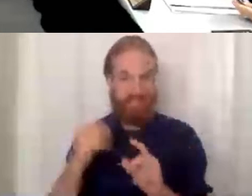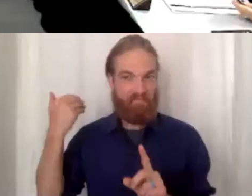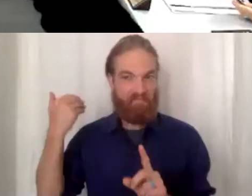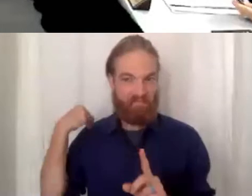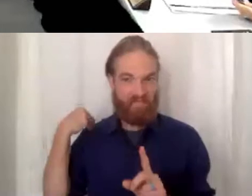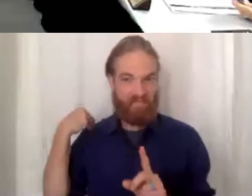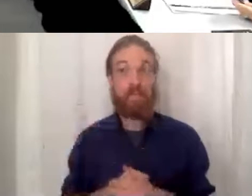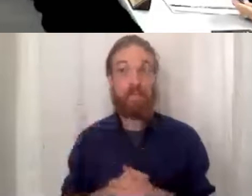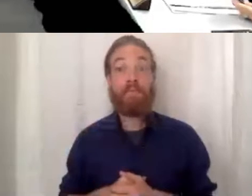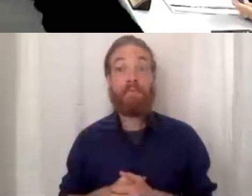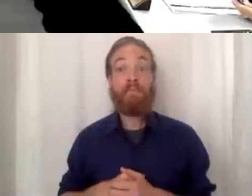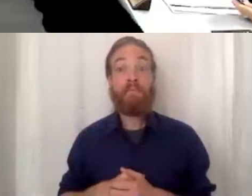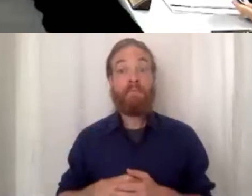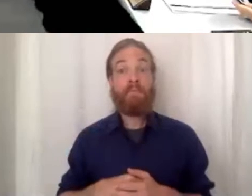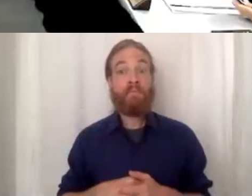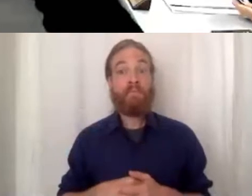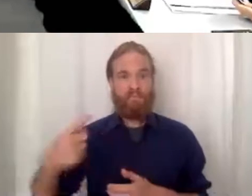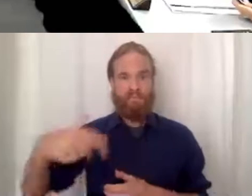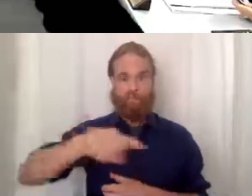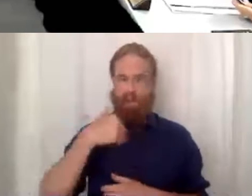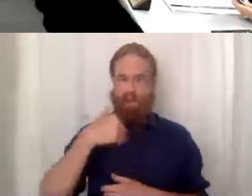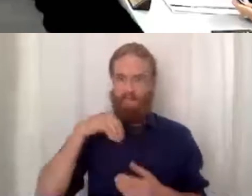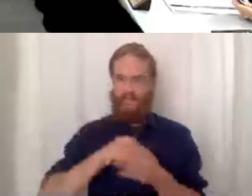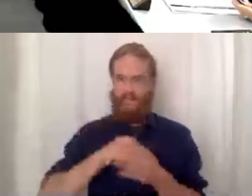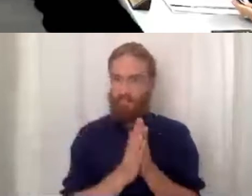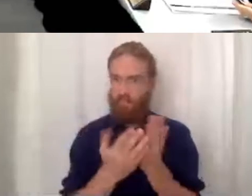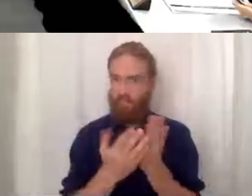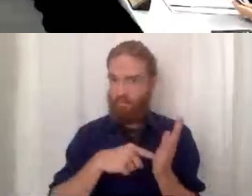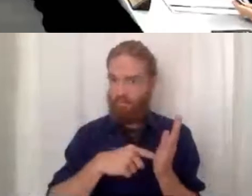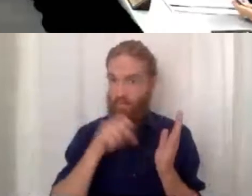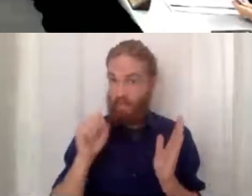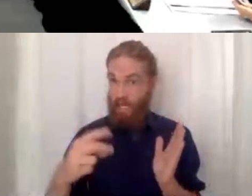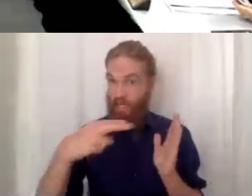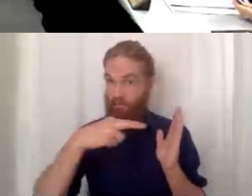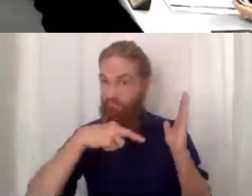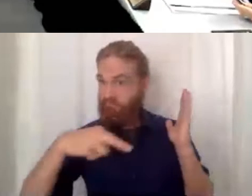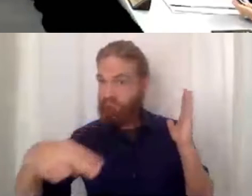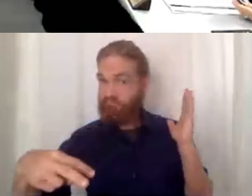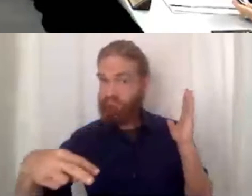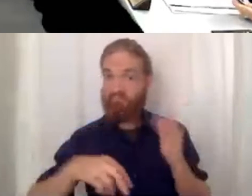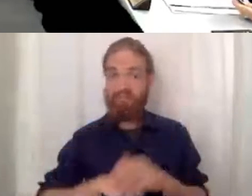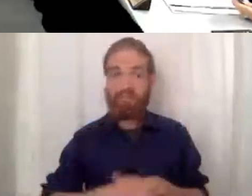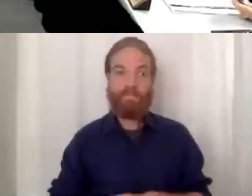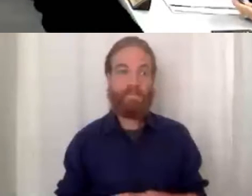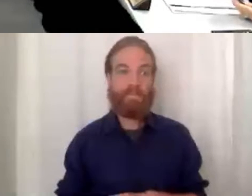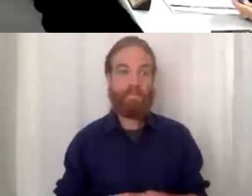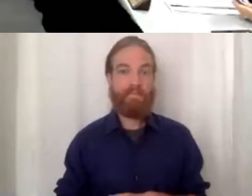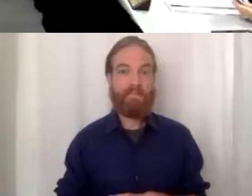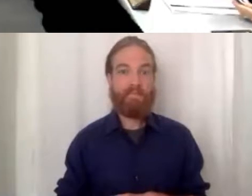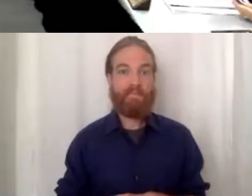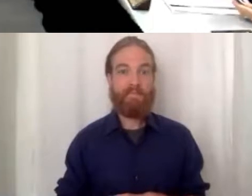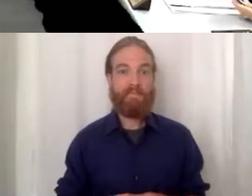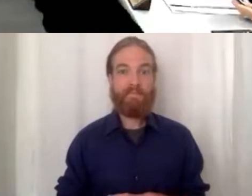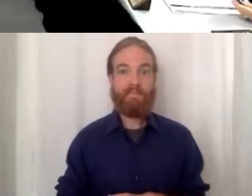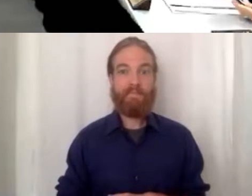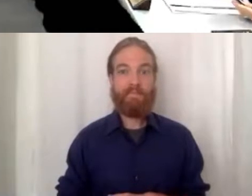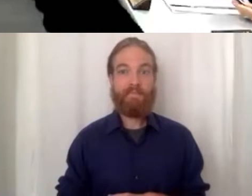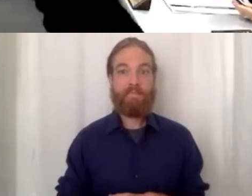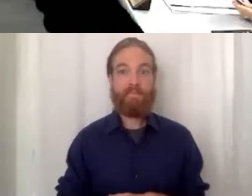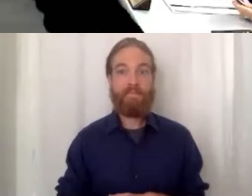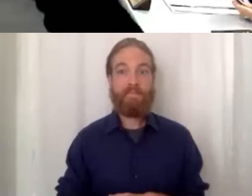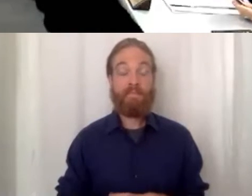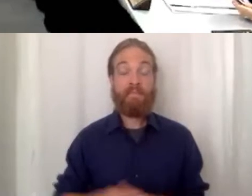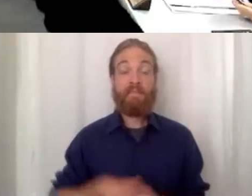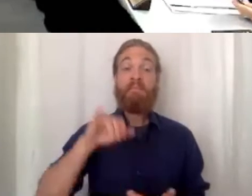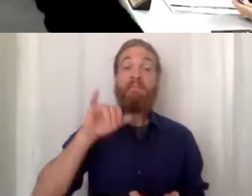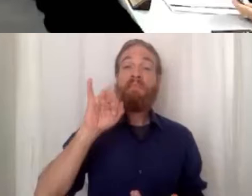Hope you've had a chance to look at that. And if that seems well and good, I'd entertain the motion to